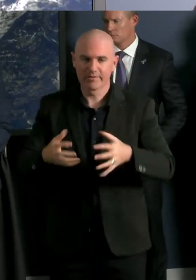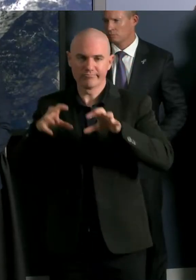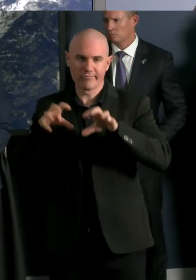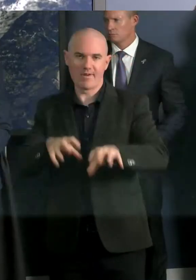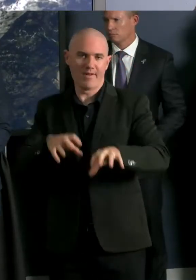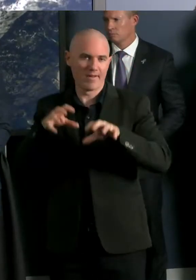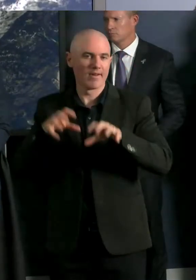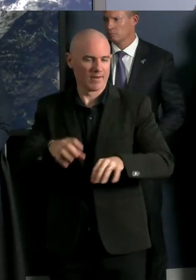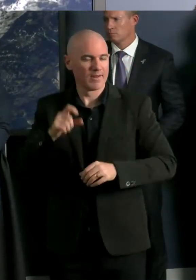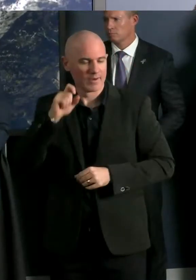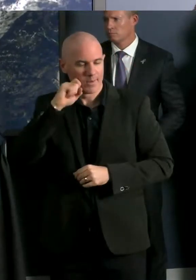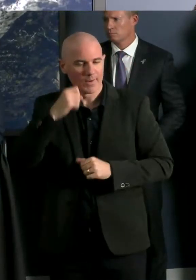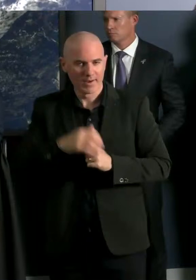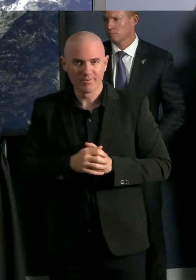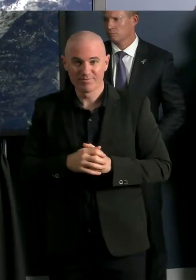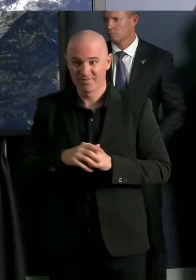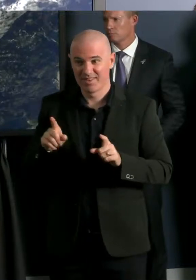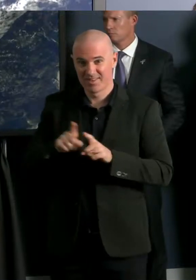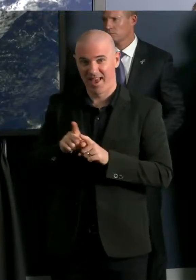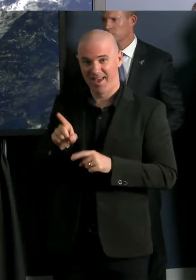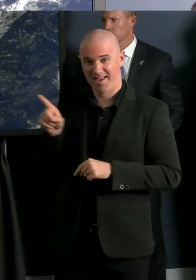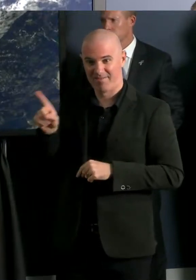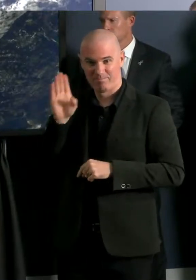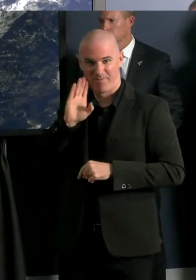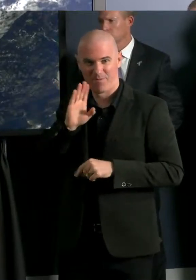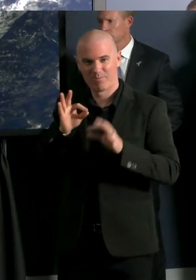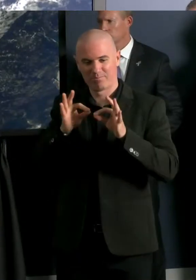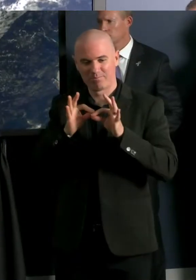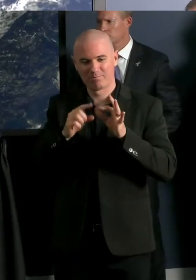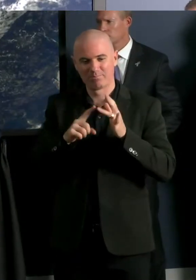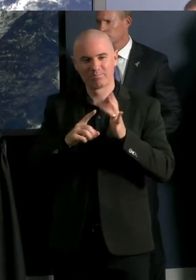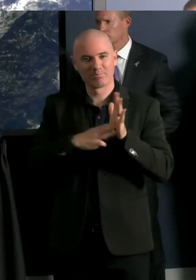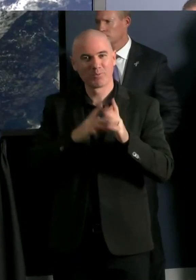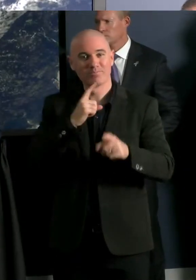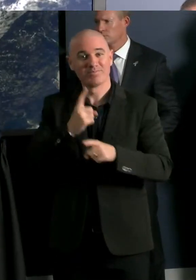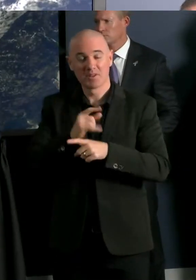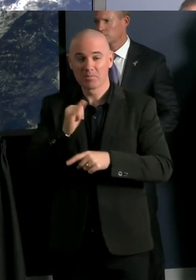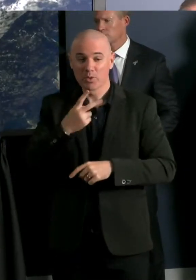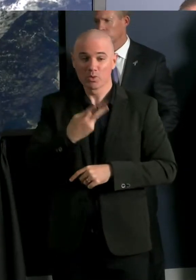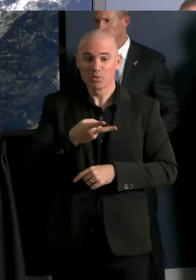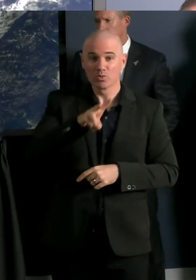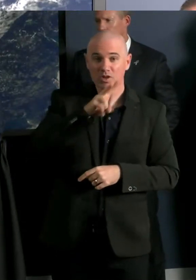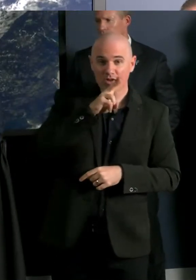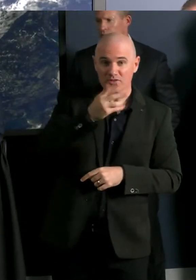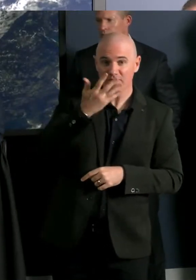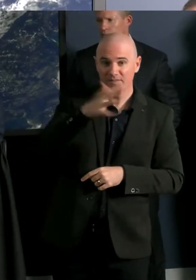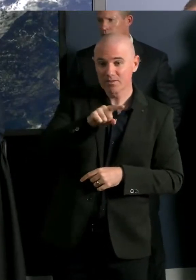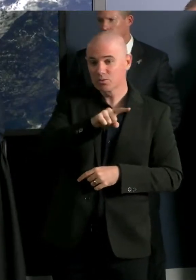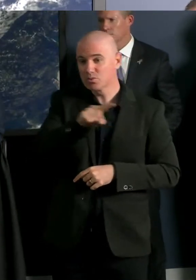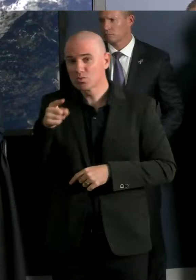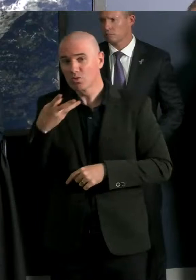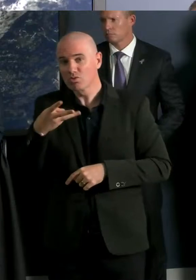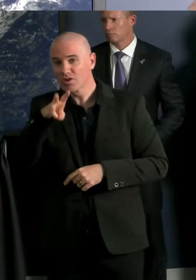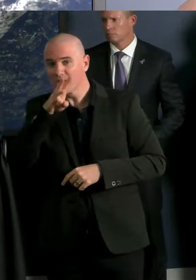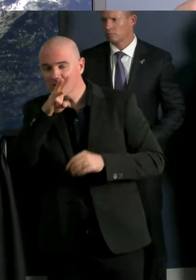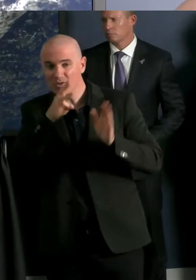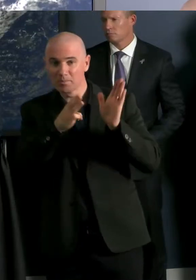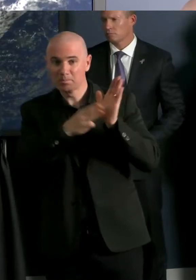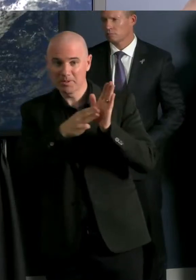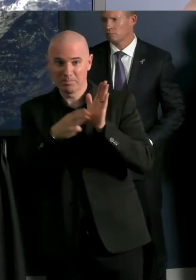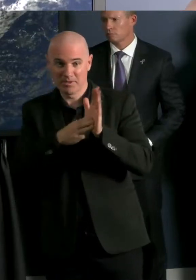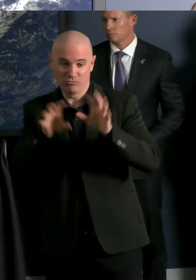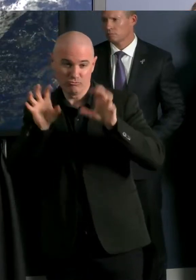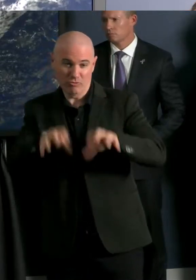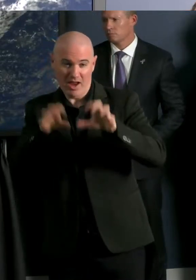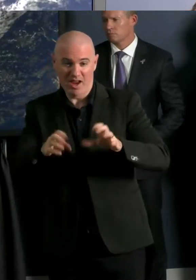you've heard from the Bureau of Meteorology, there will be between 250 millimetres and 300 millimetres of rain in a